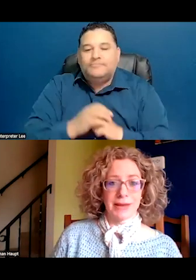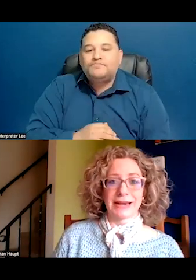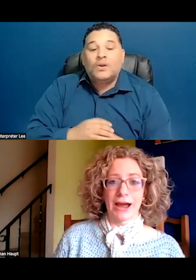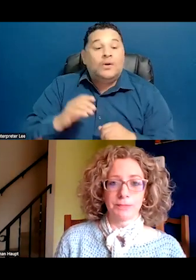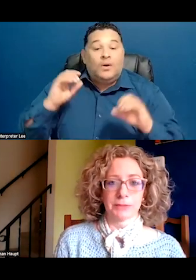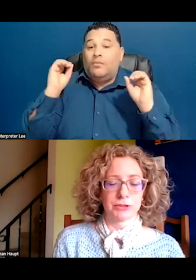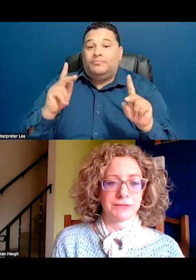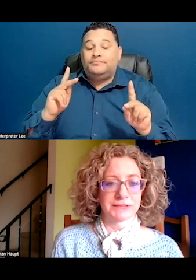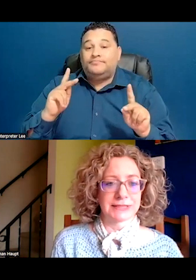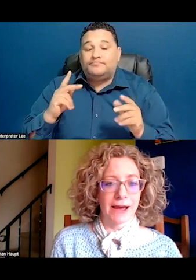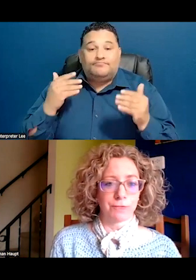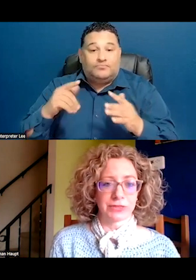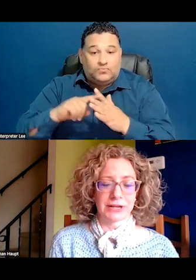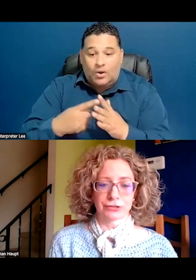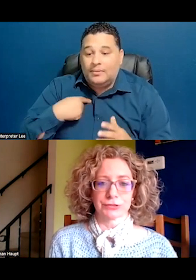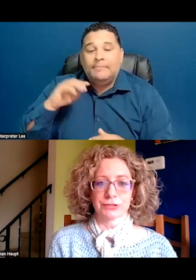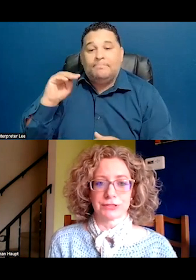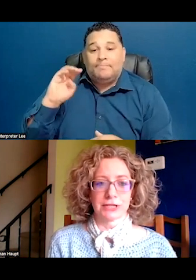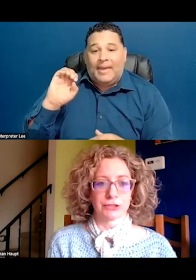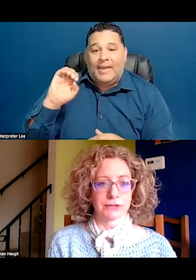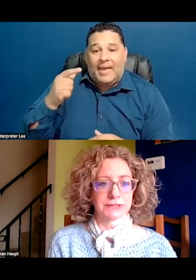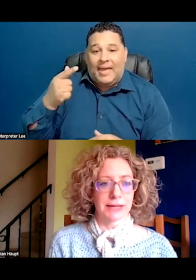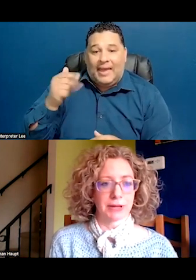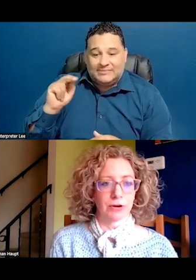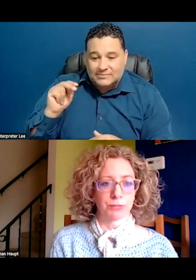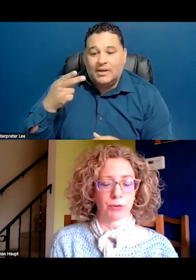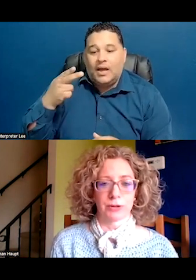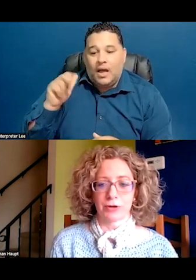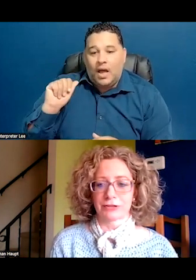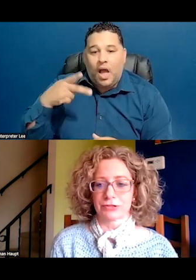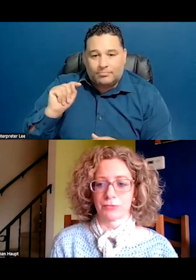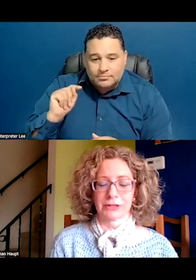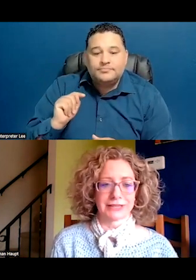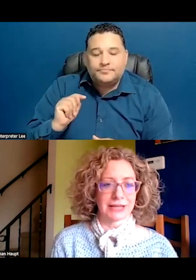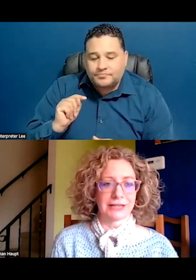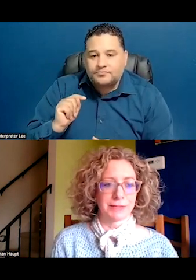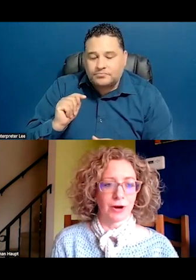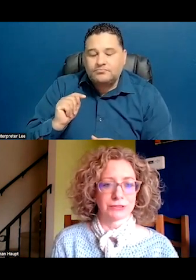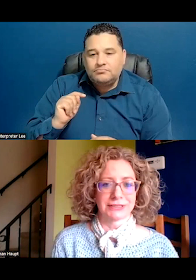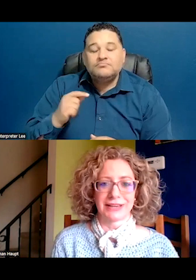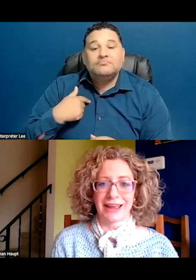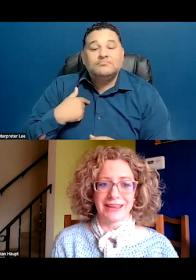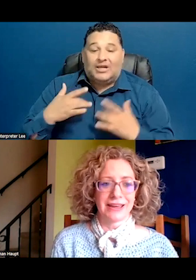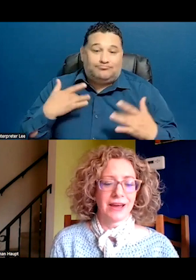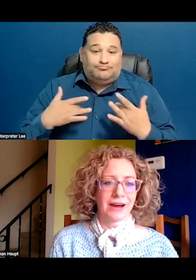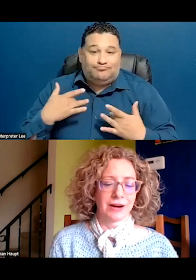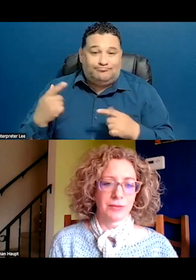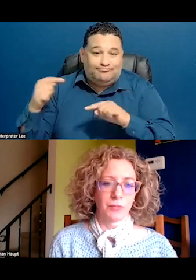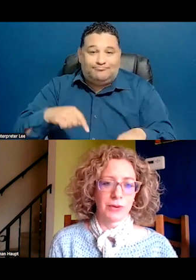I'm Megan Haupt. I'm Chief of Staff with the National Association of State Mental Health Program Directors. I'm really excited to be hosting